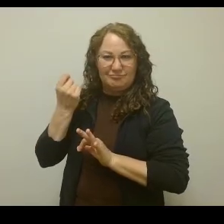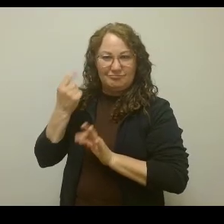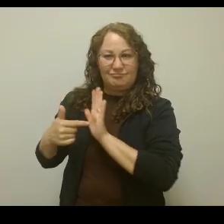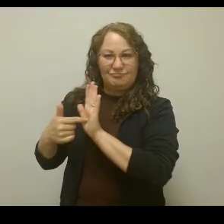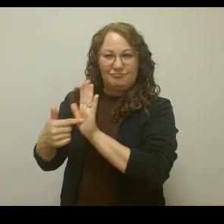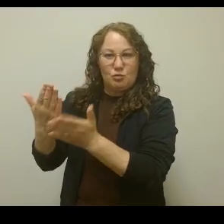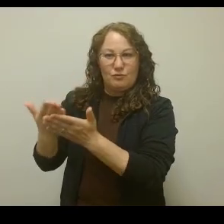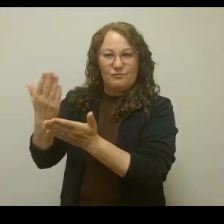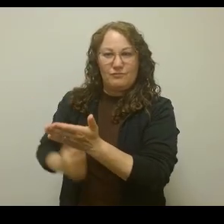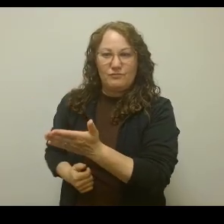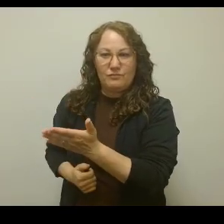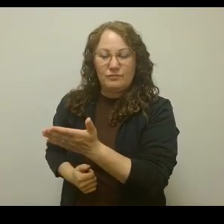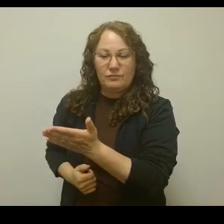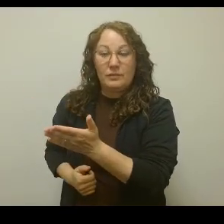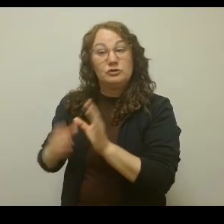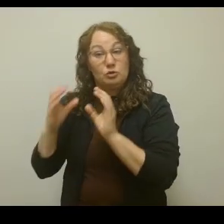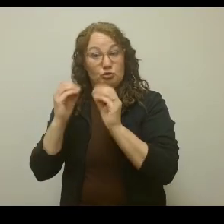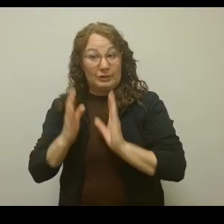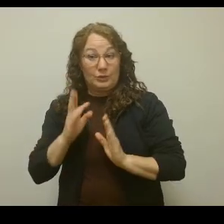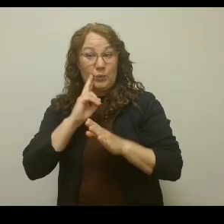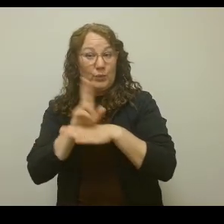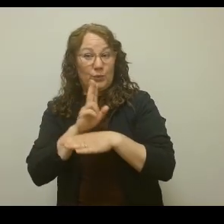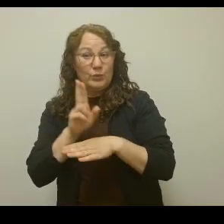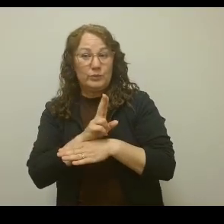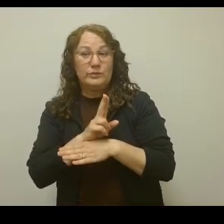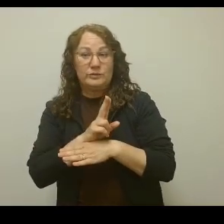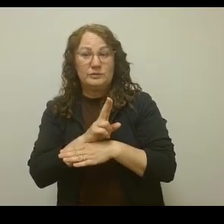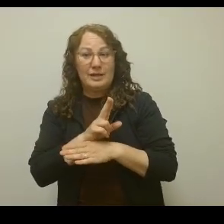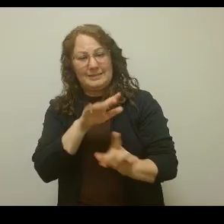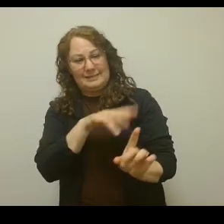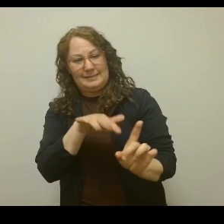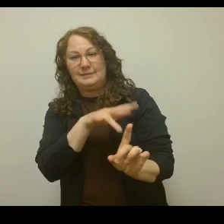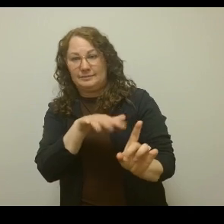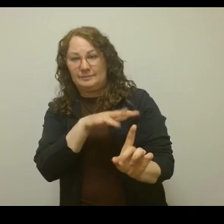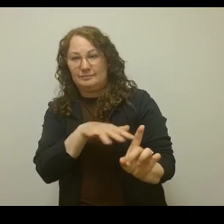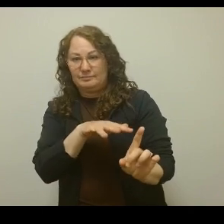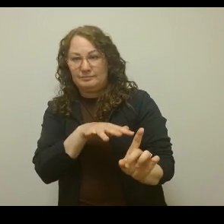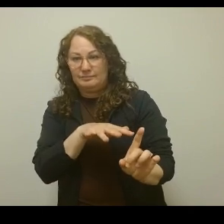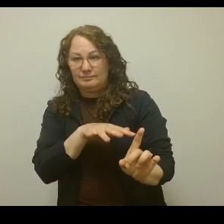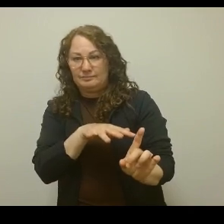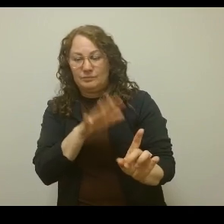instructors often use this type of assessment.